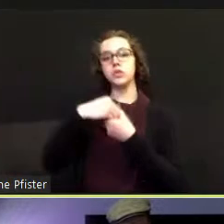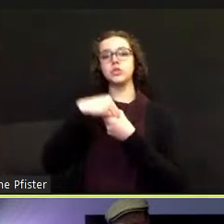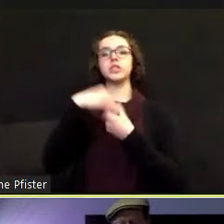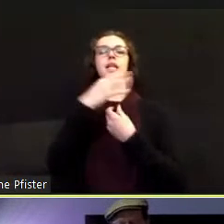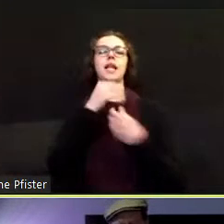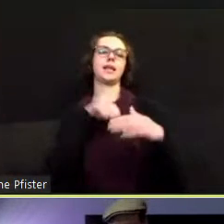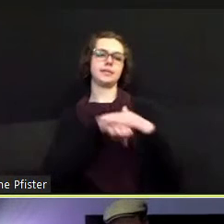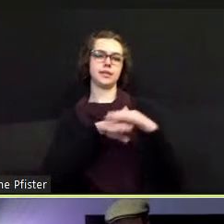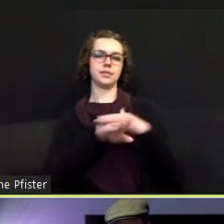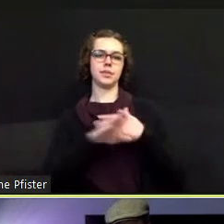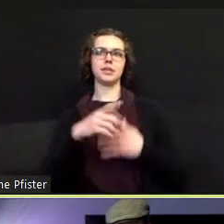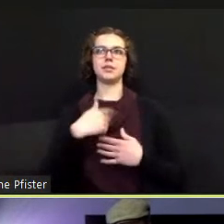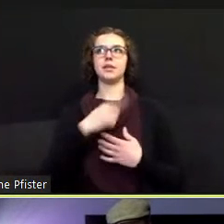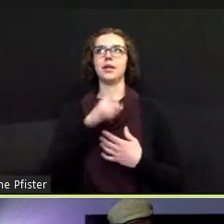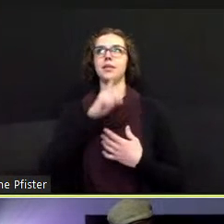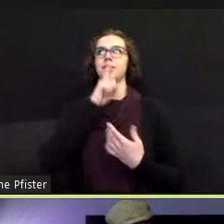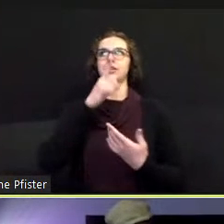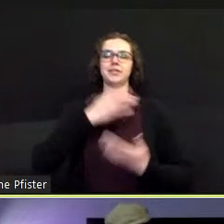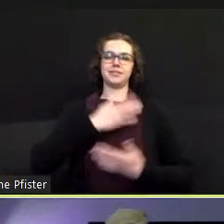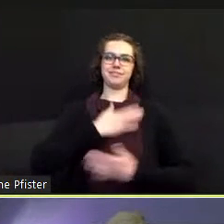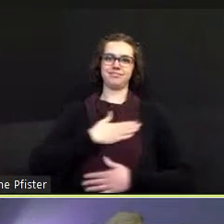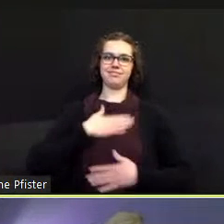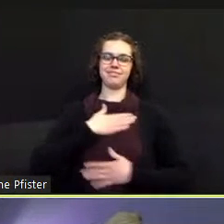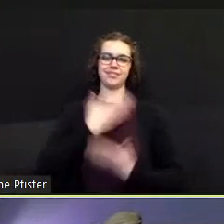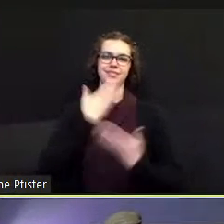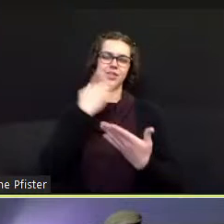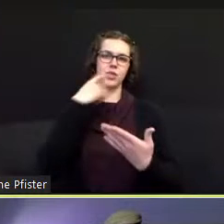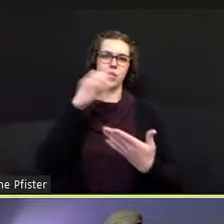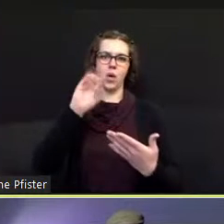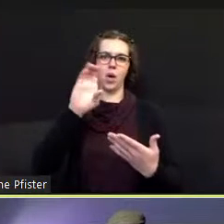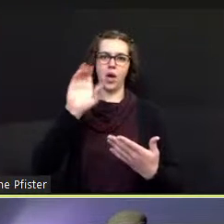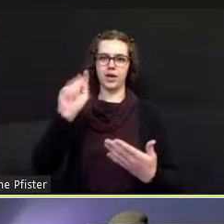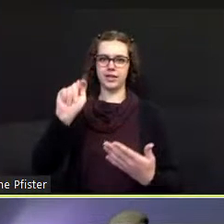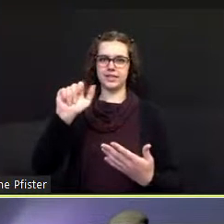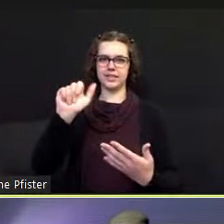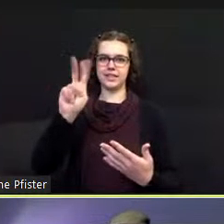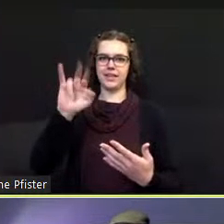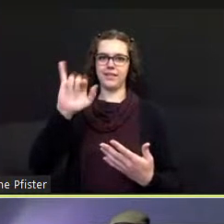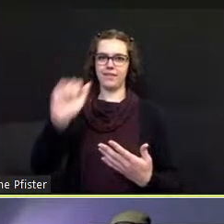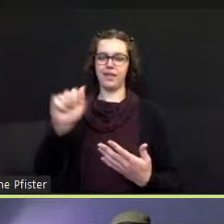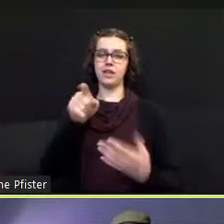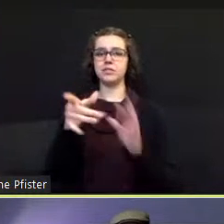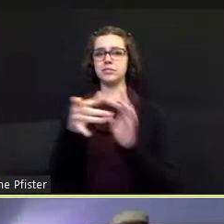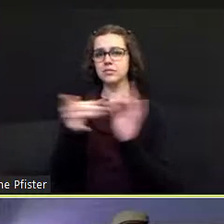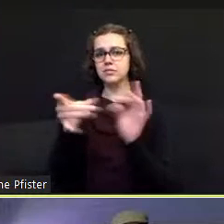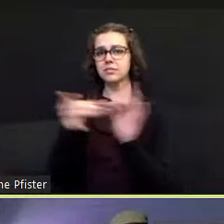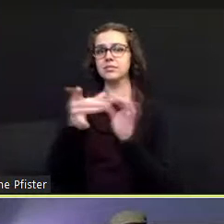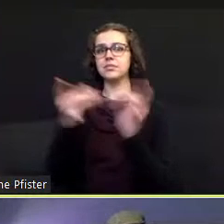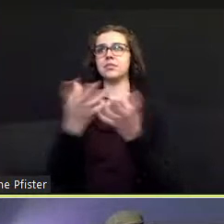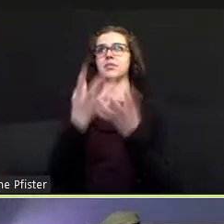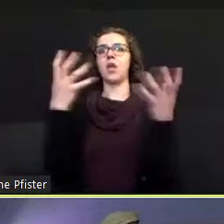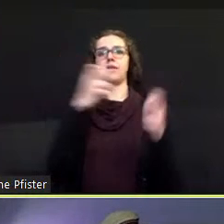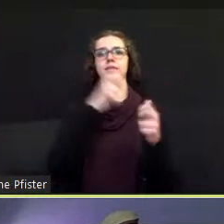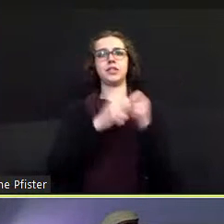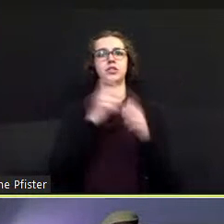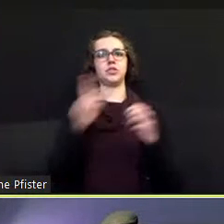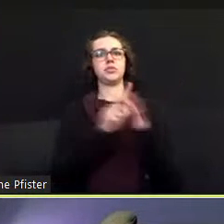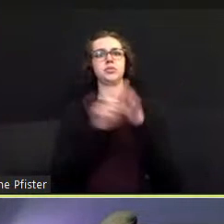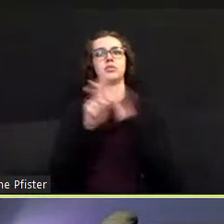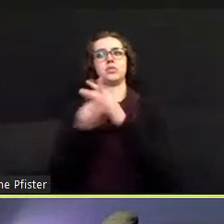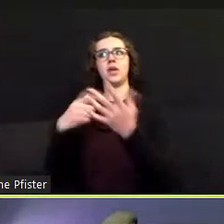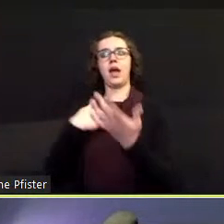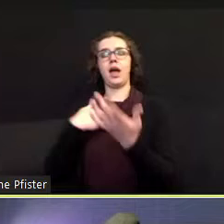I'm so pleased to be following Octavian because he expresses an awful lot of the issues that have been of concern for